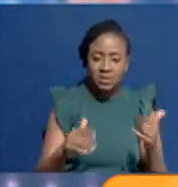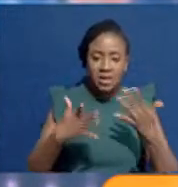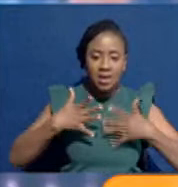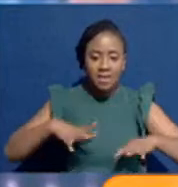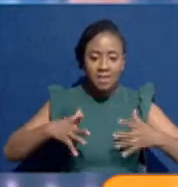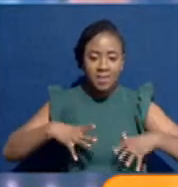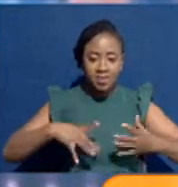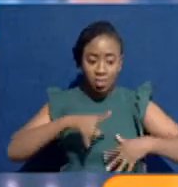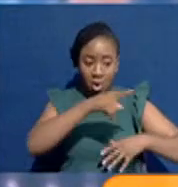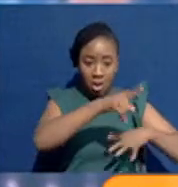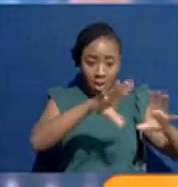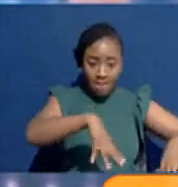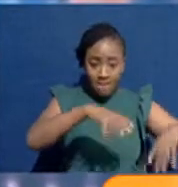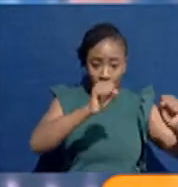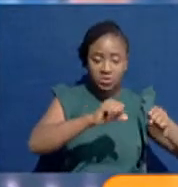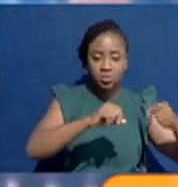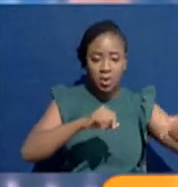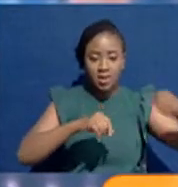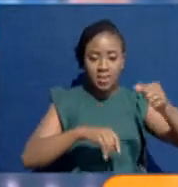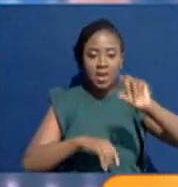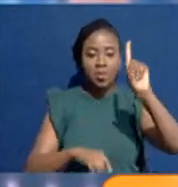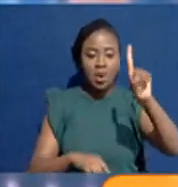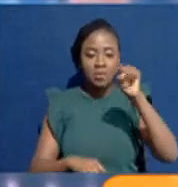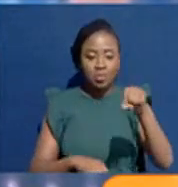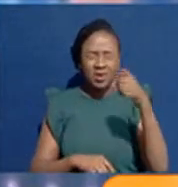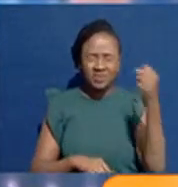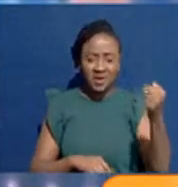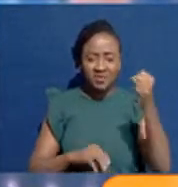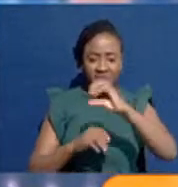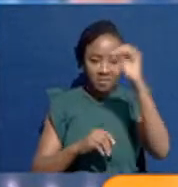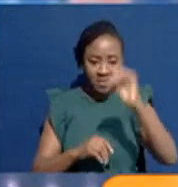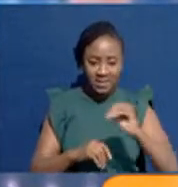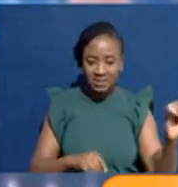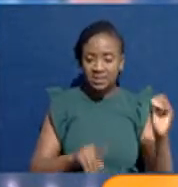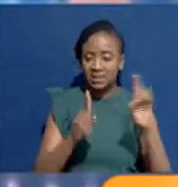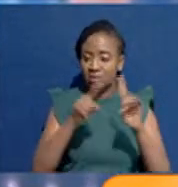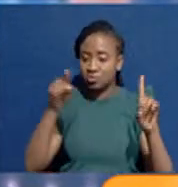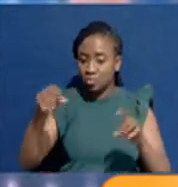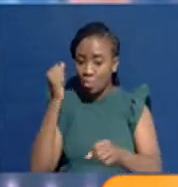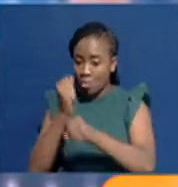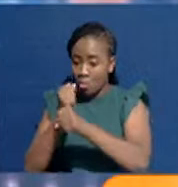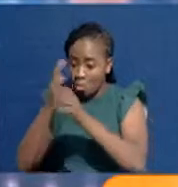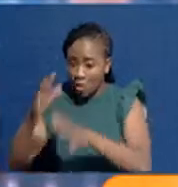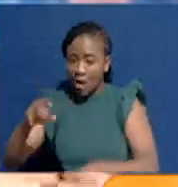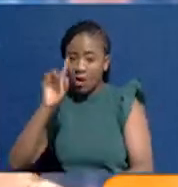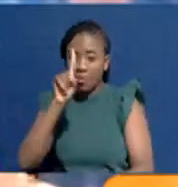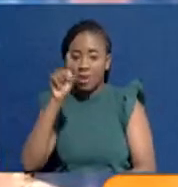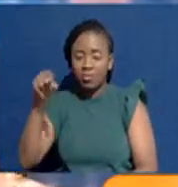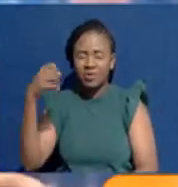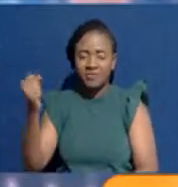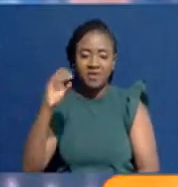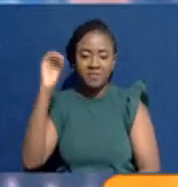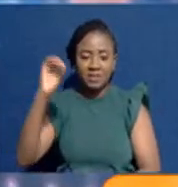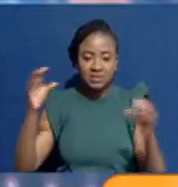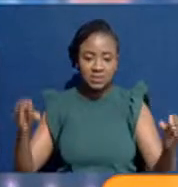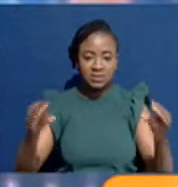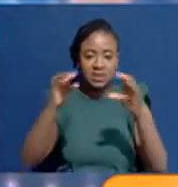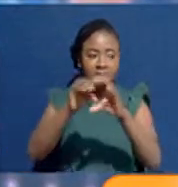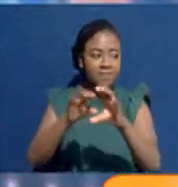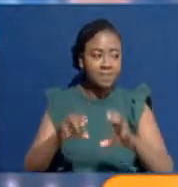employers will pay 1.5% and the employees 1.5%. That was their proposal then. Whose